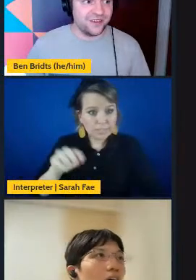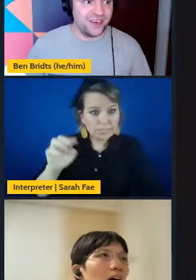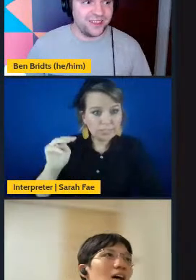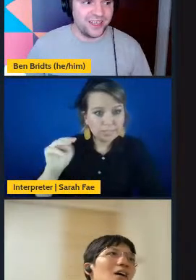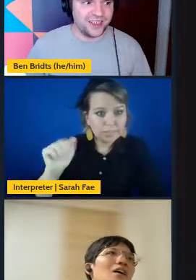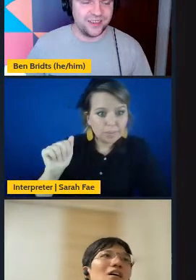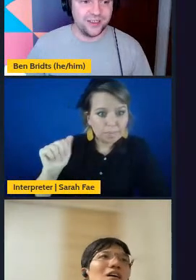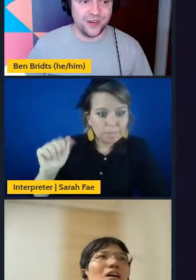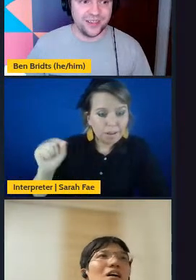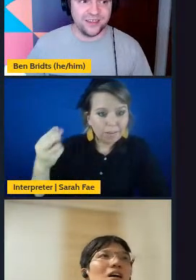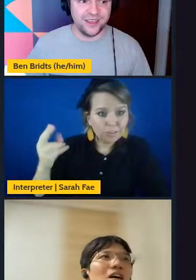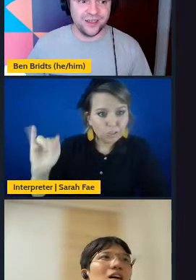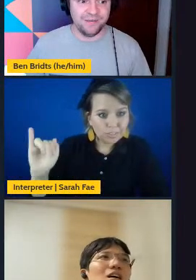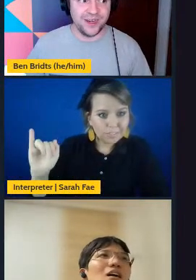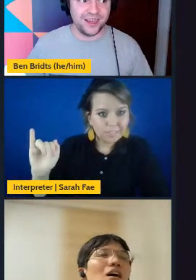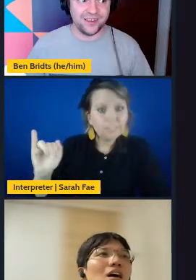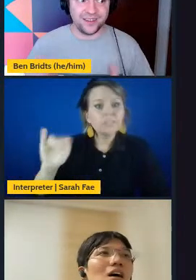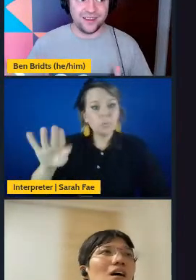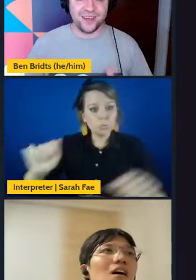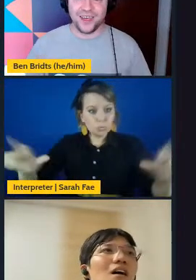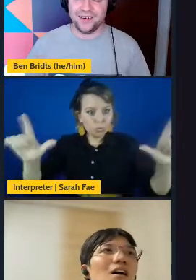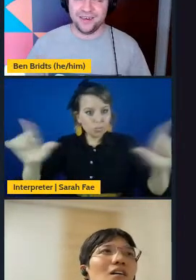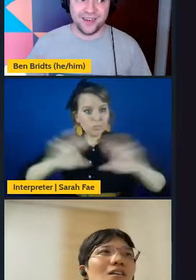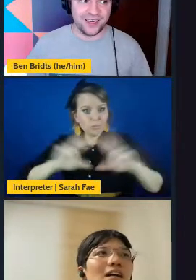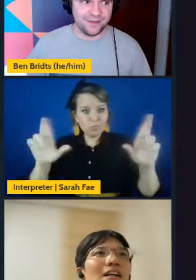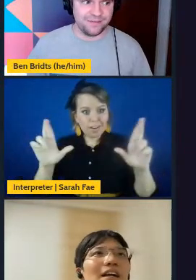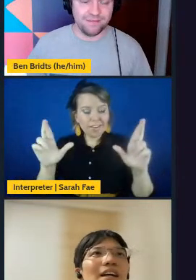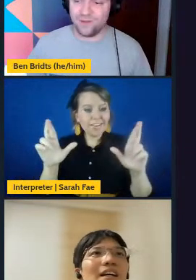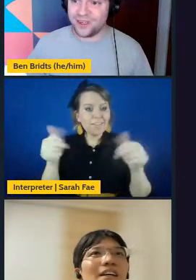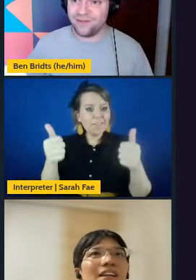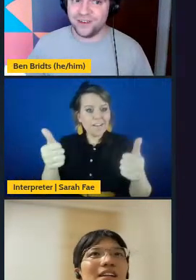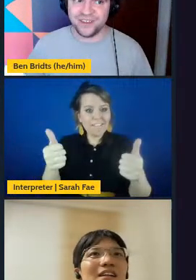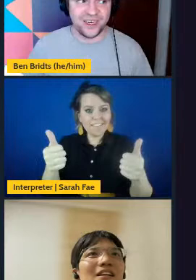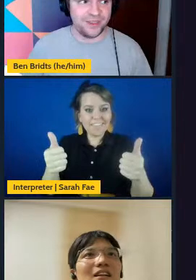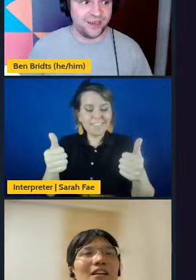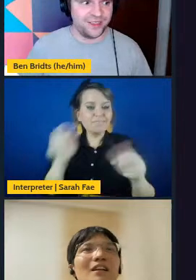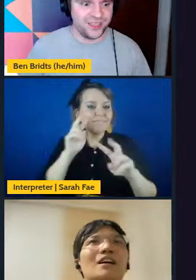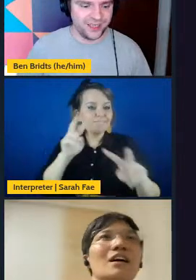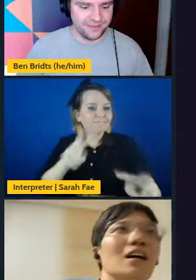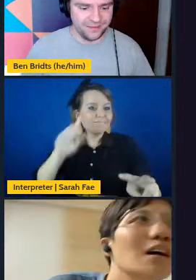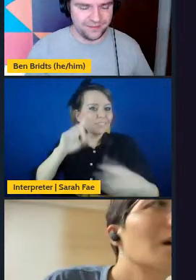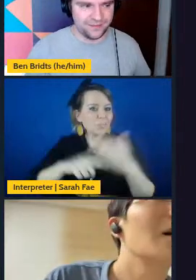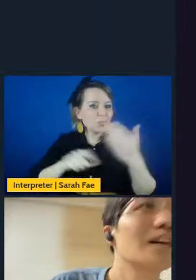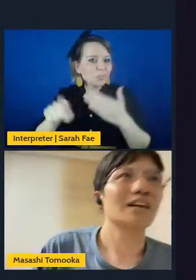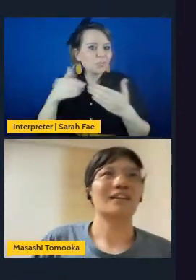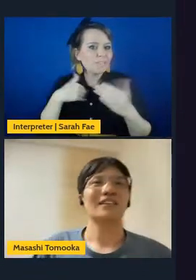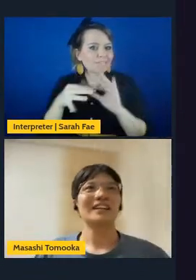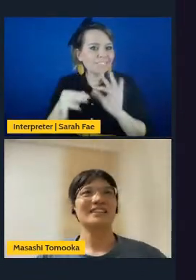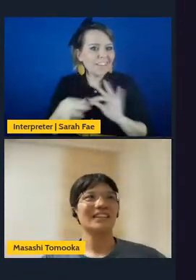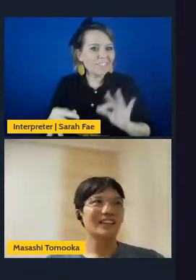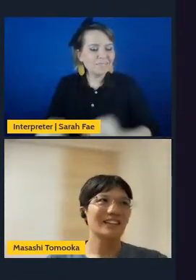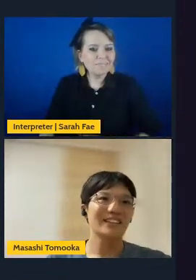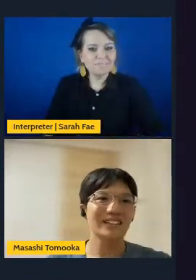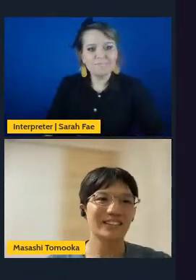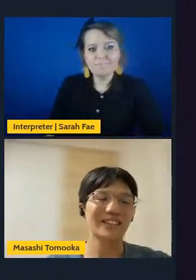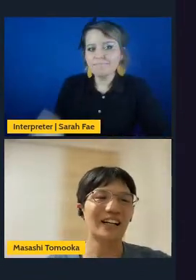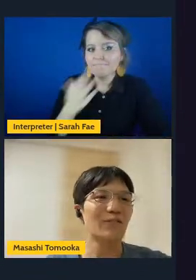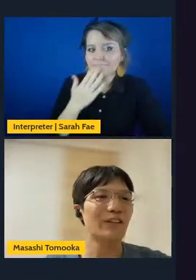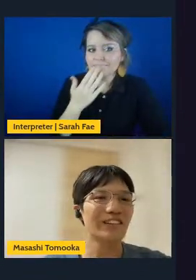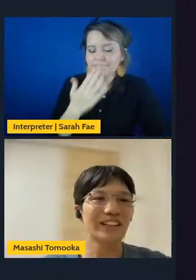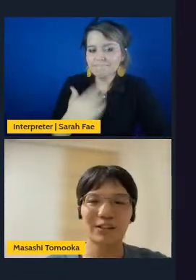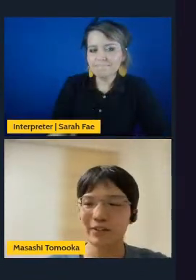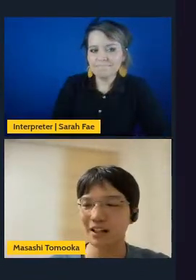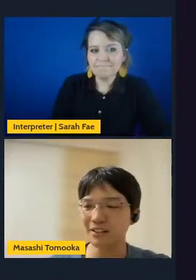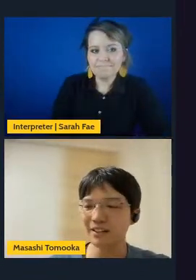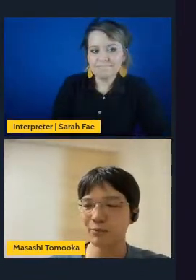Yes, your screen is here, so you're ready to go. Good luck, and looking forward to hear what you have to say. Okay, thank you. So